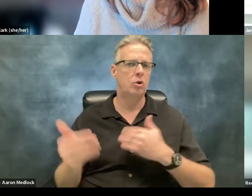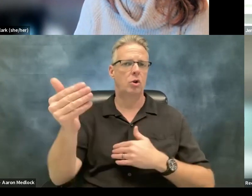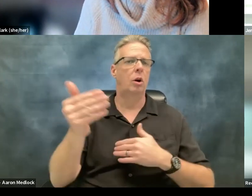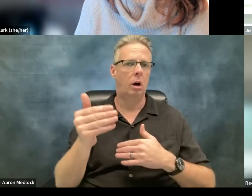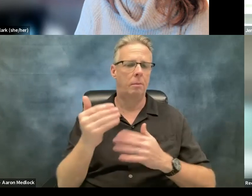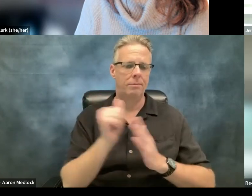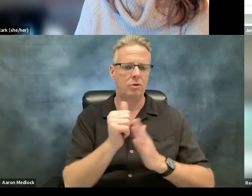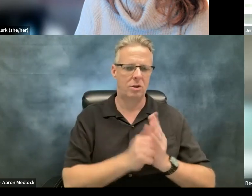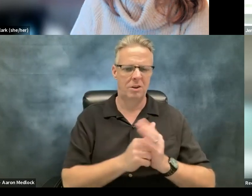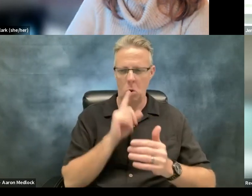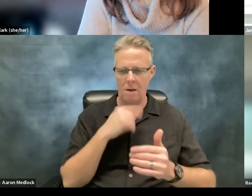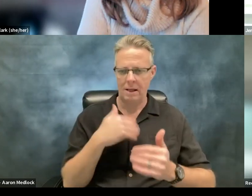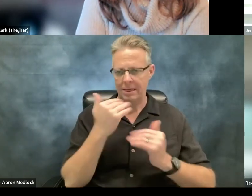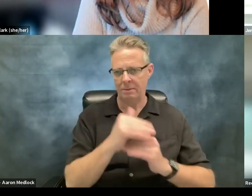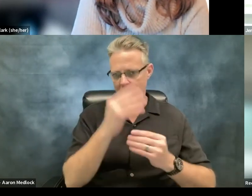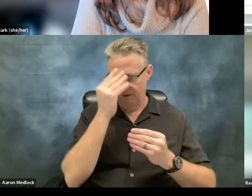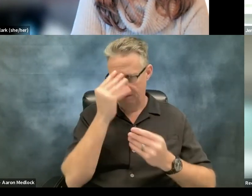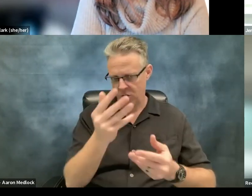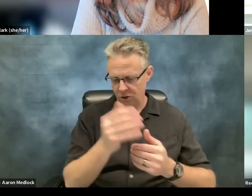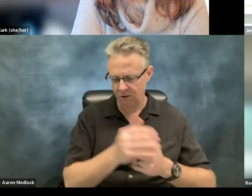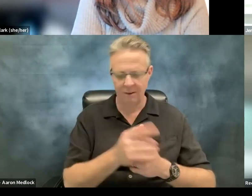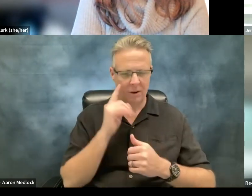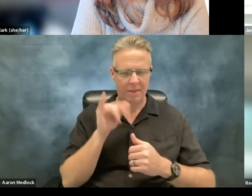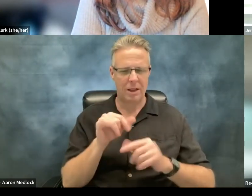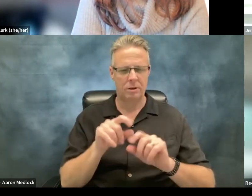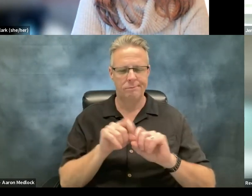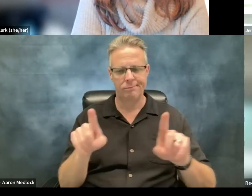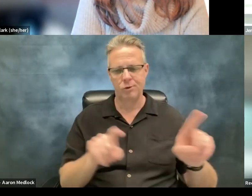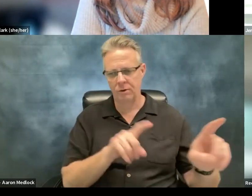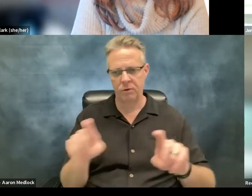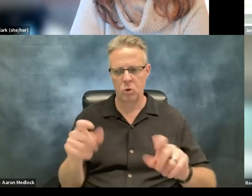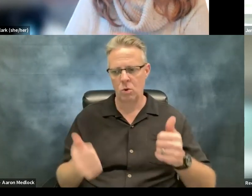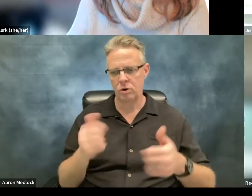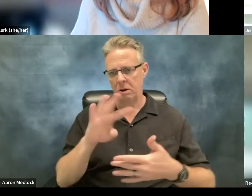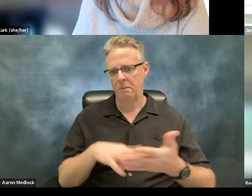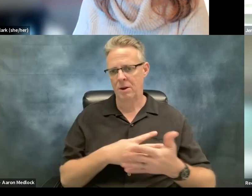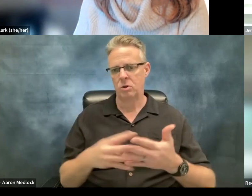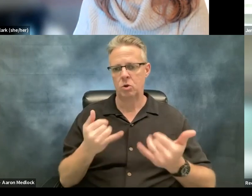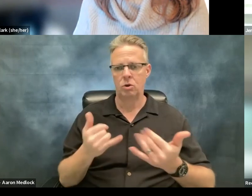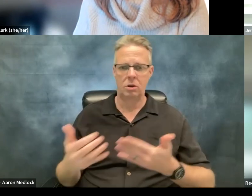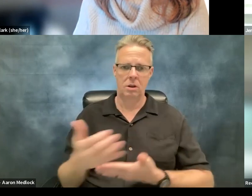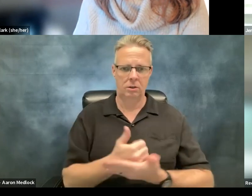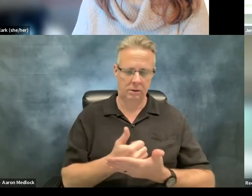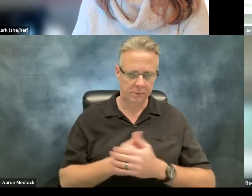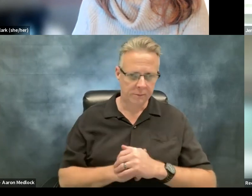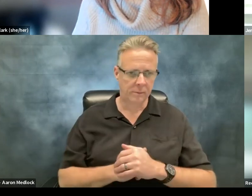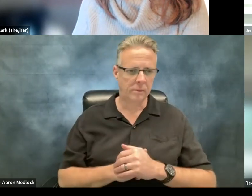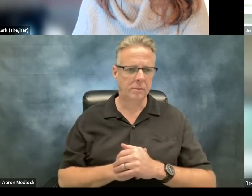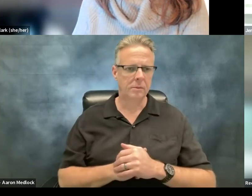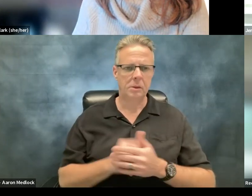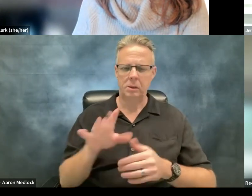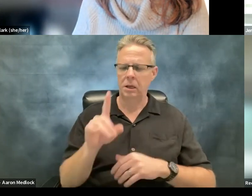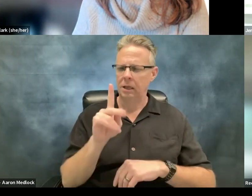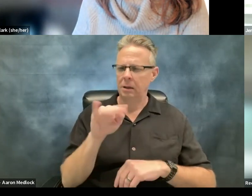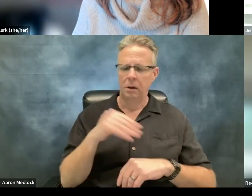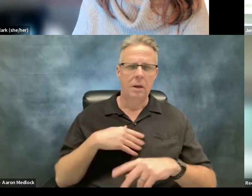limited information about that just from the survey in terms of what metrics are currently being collected. And then, I'm sorry,